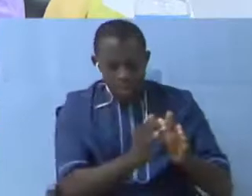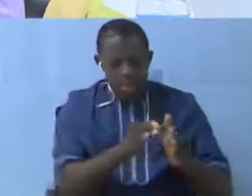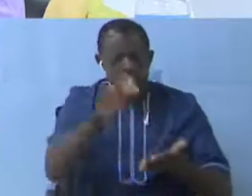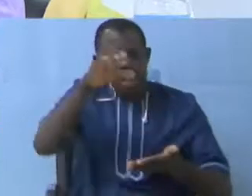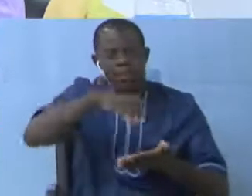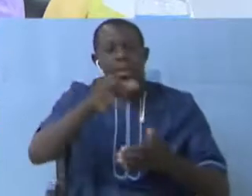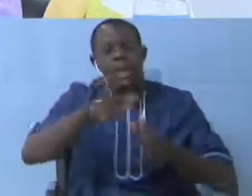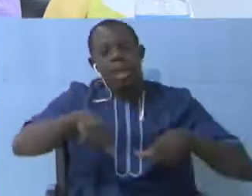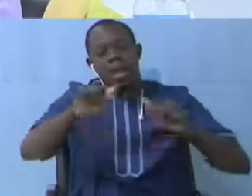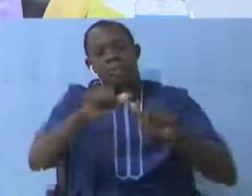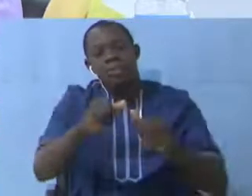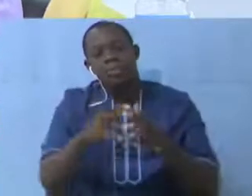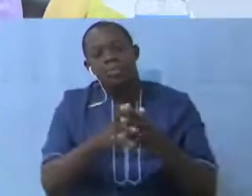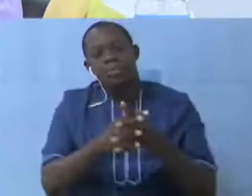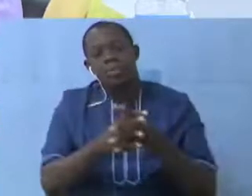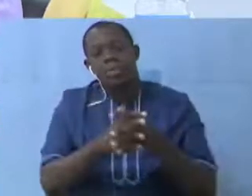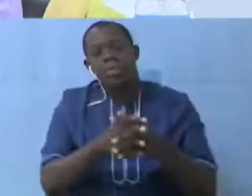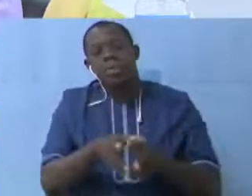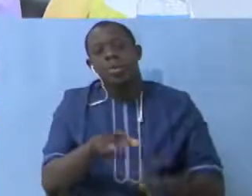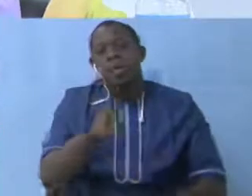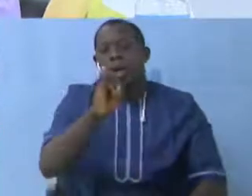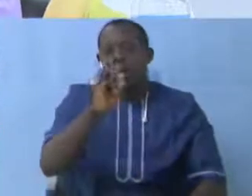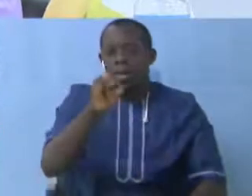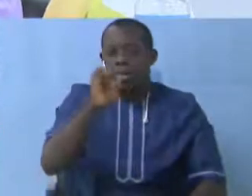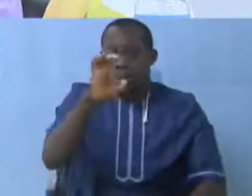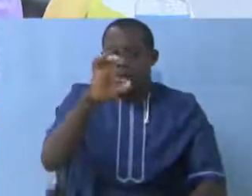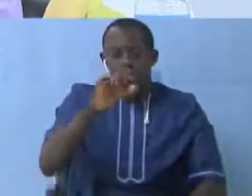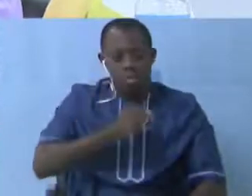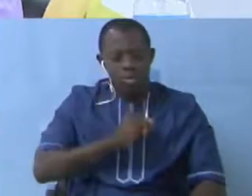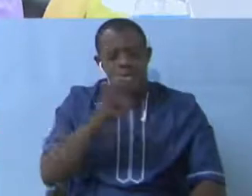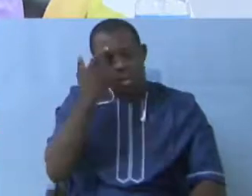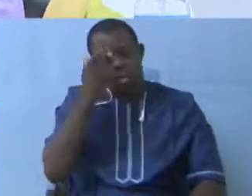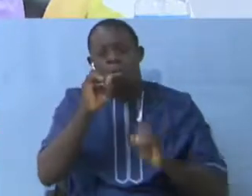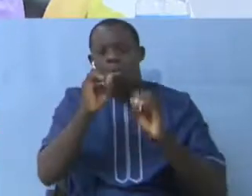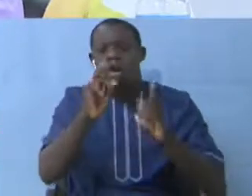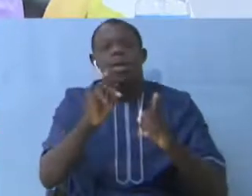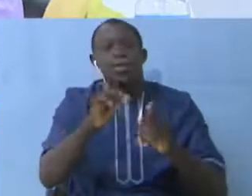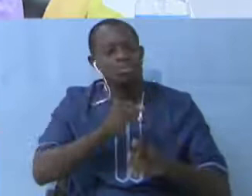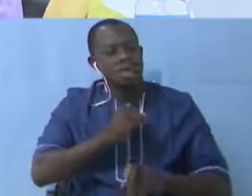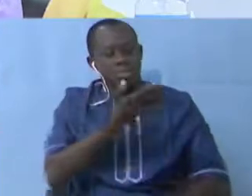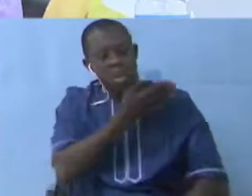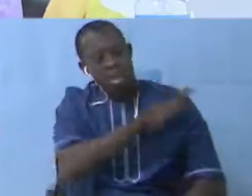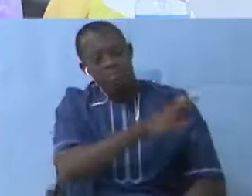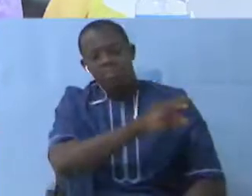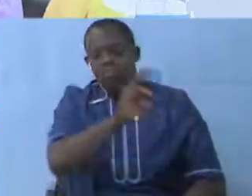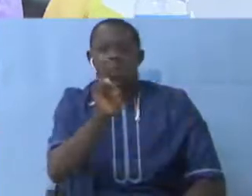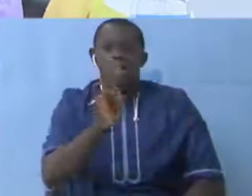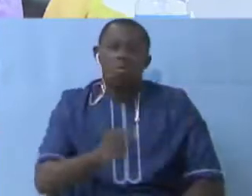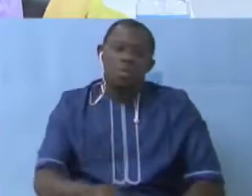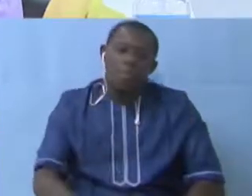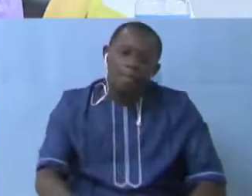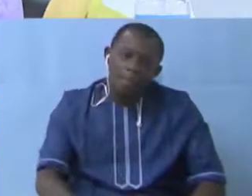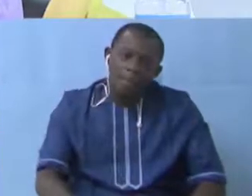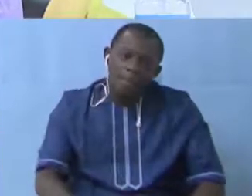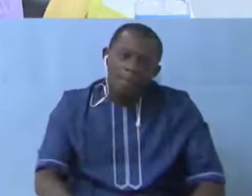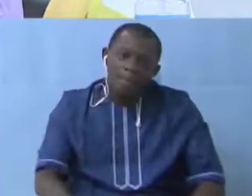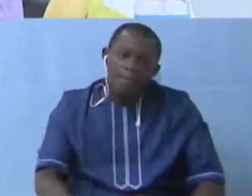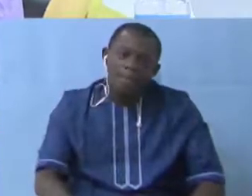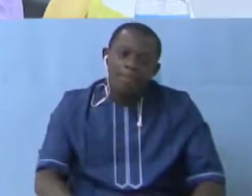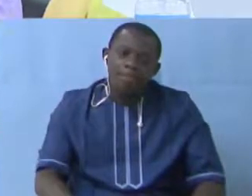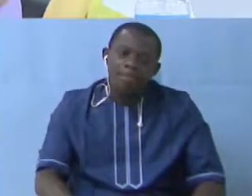bi. So then but the IEC chair was quite comfortable. He said that he was okay, he was not leaving. waaye nag ki nga xam ne moo jiite